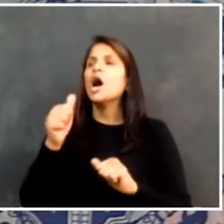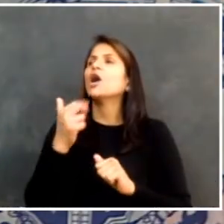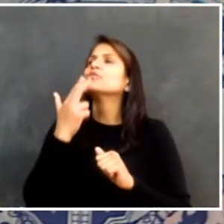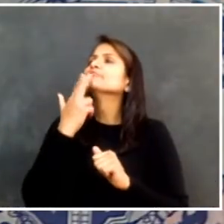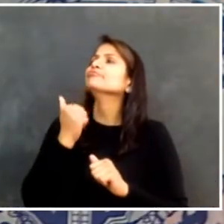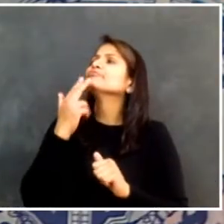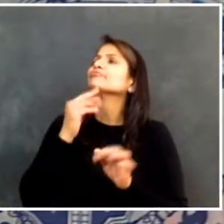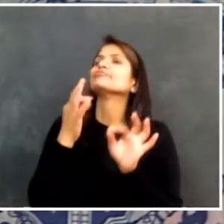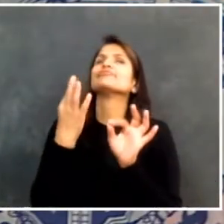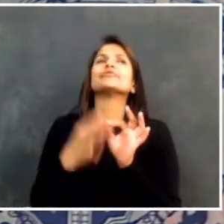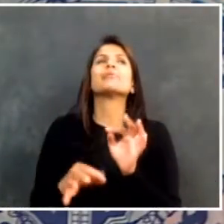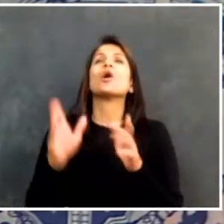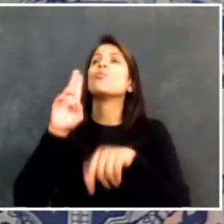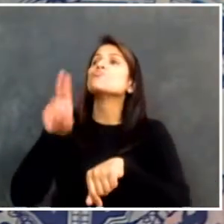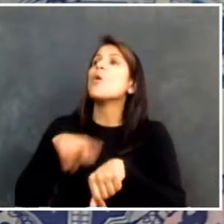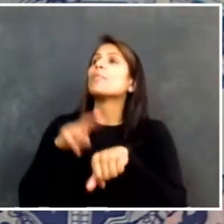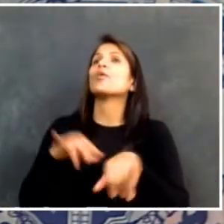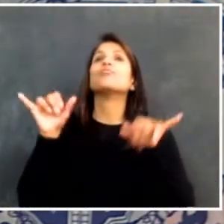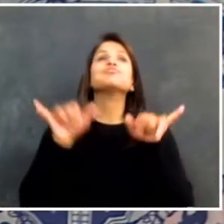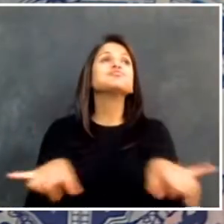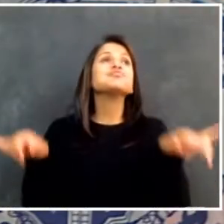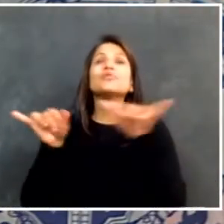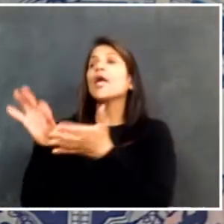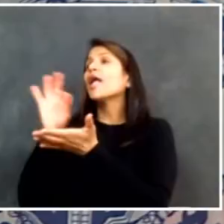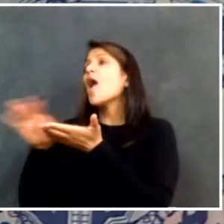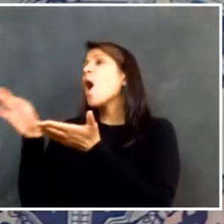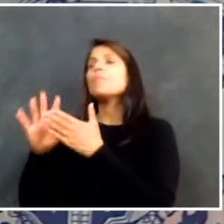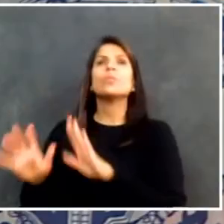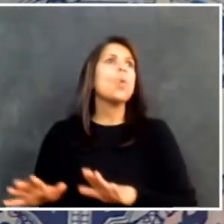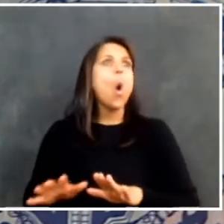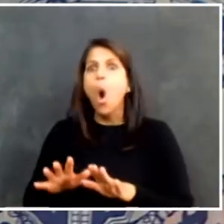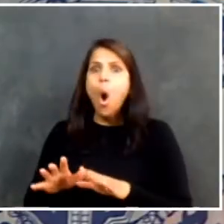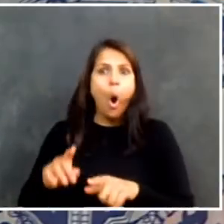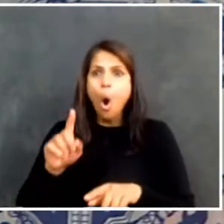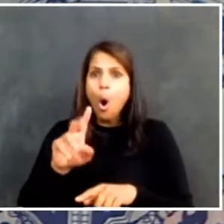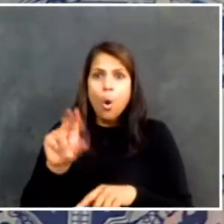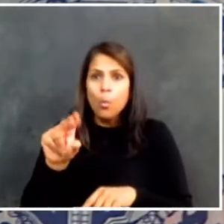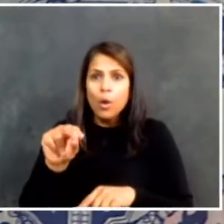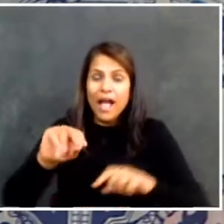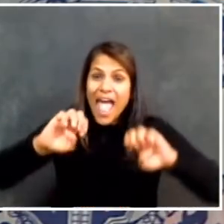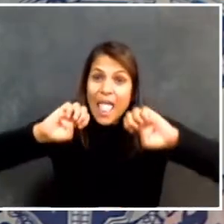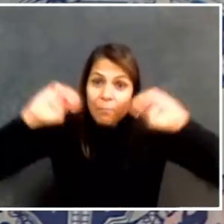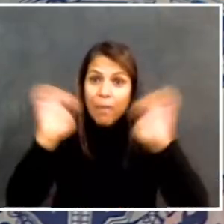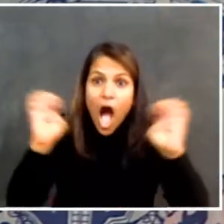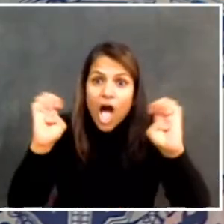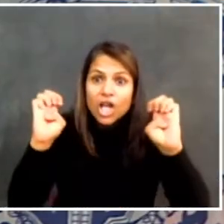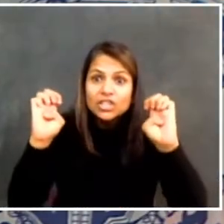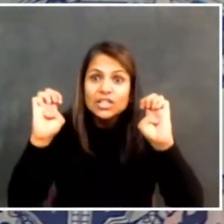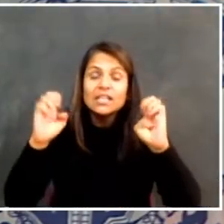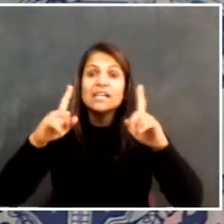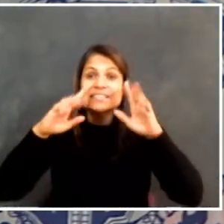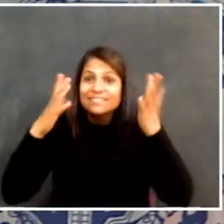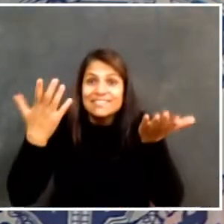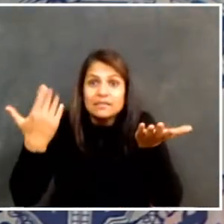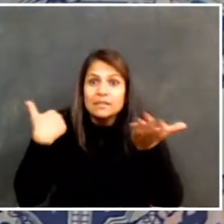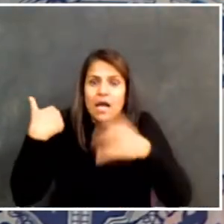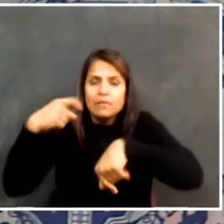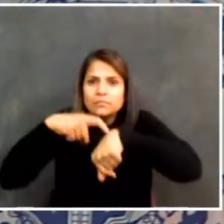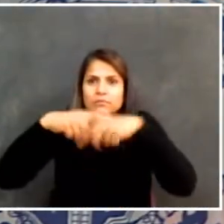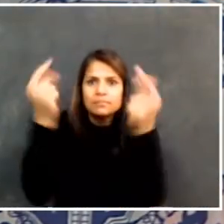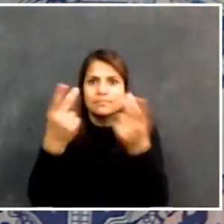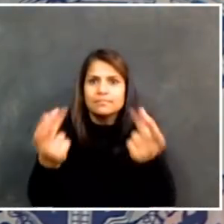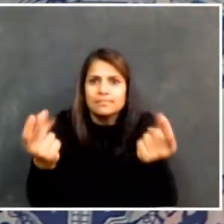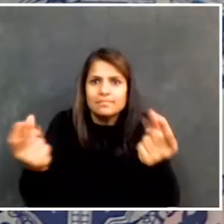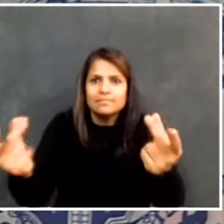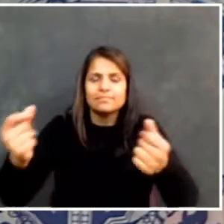in, and this is not unheard of, obviously, sadly, with emergency rooms, but it happened in really substantial numbers in this case.